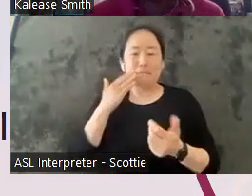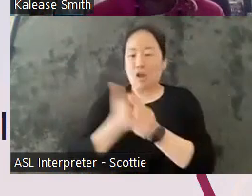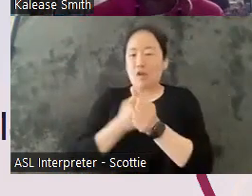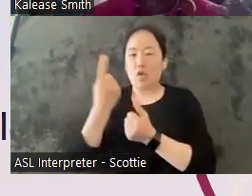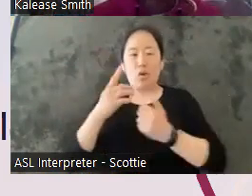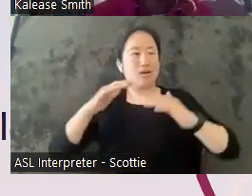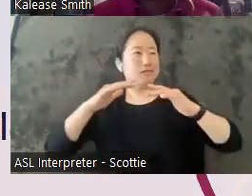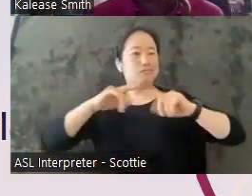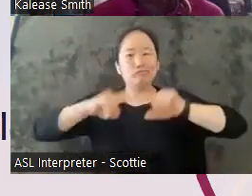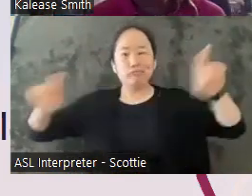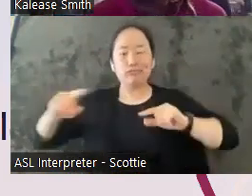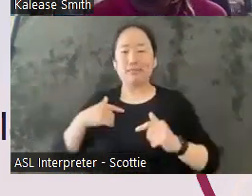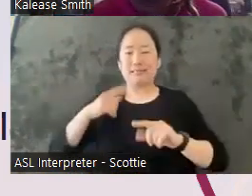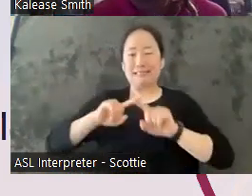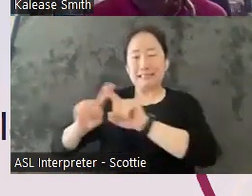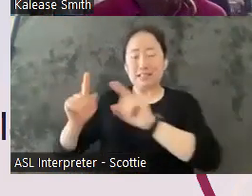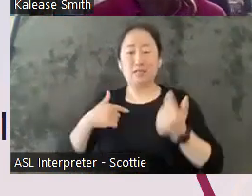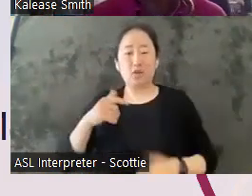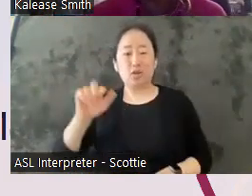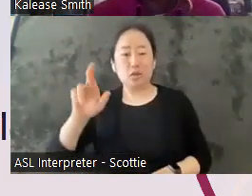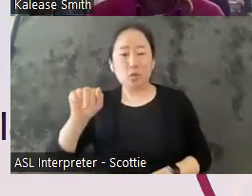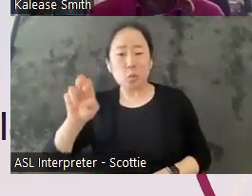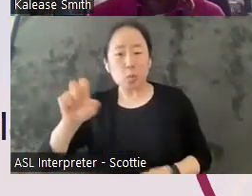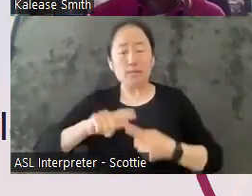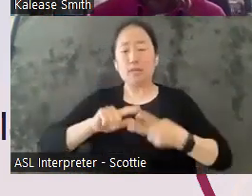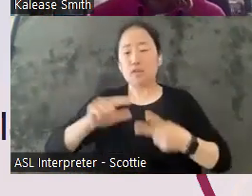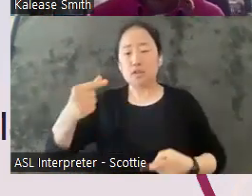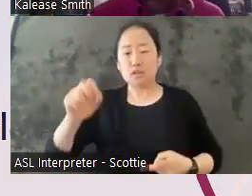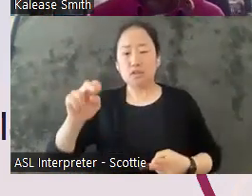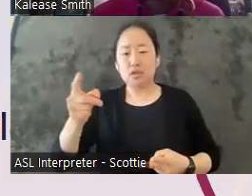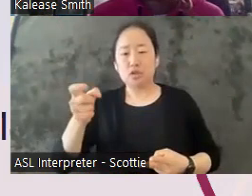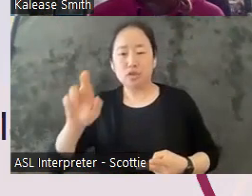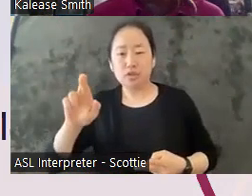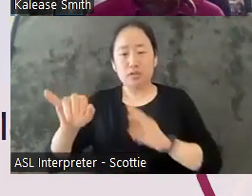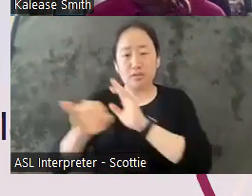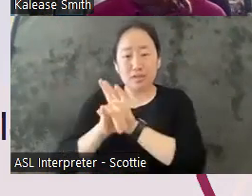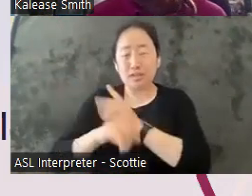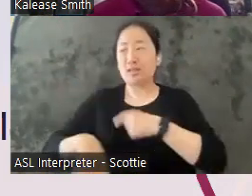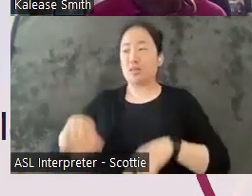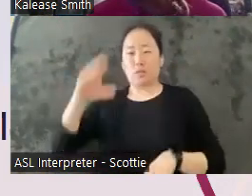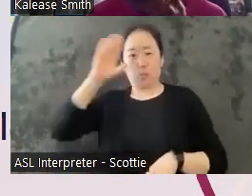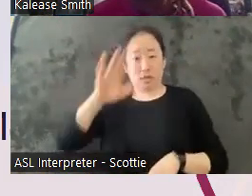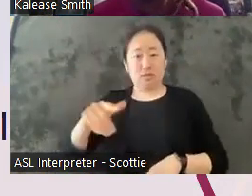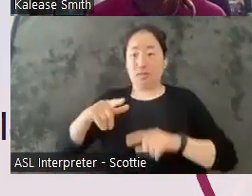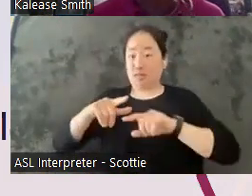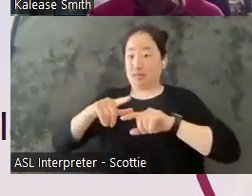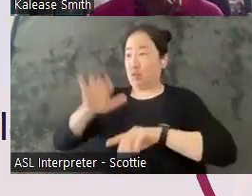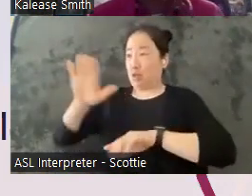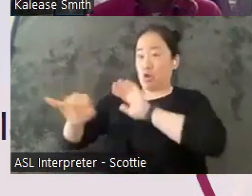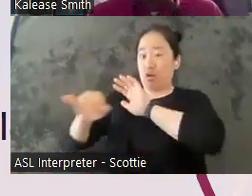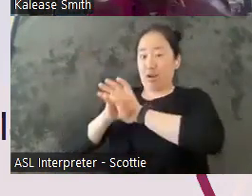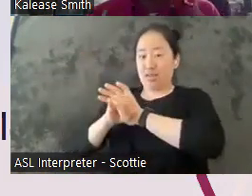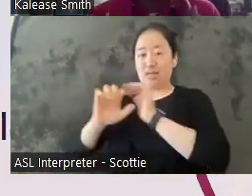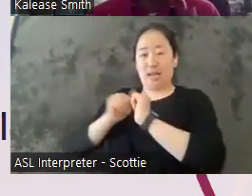identity, whether that's your race. And we know that people are treated different according to how they identify